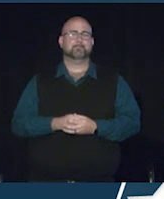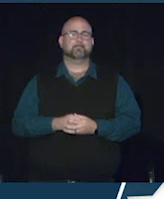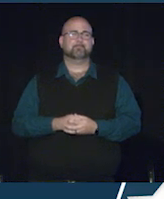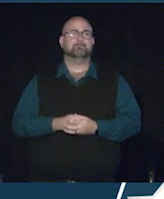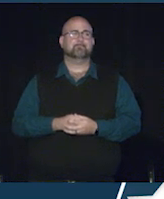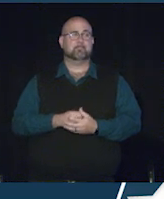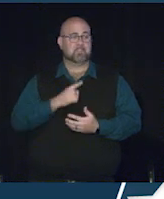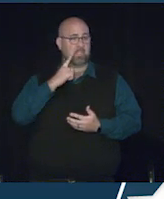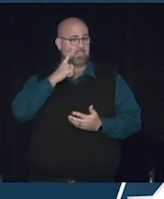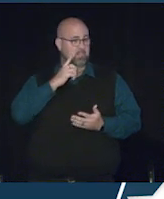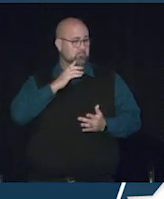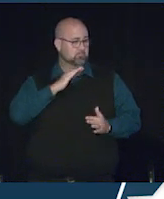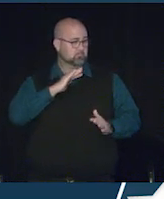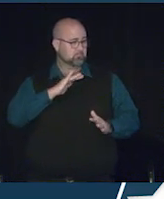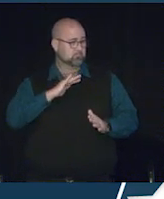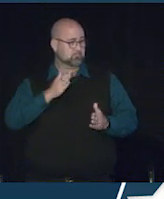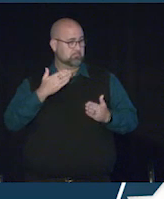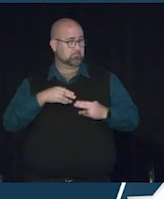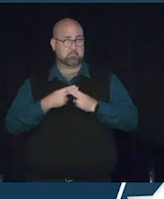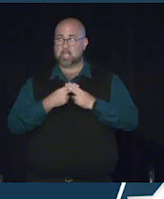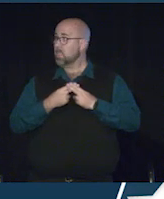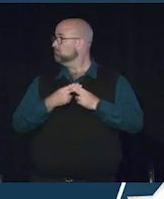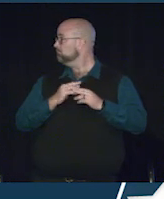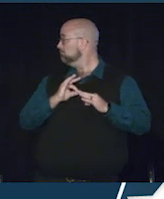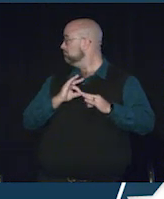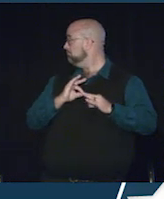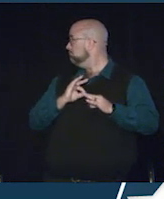I think we're on the next slide now.